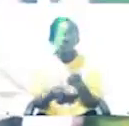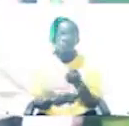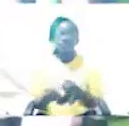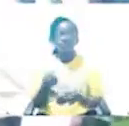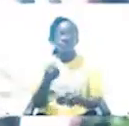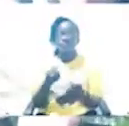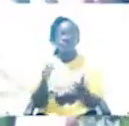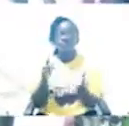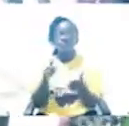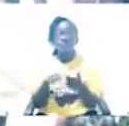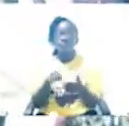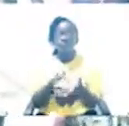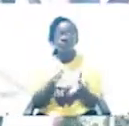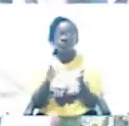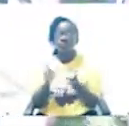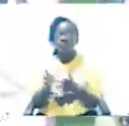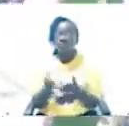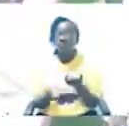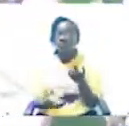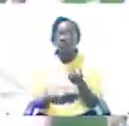and out there. Come quickly.